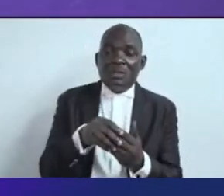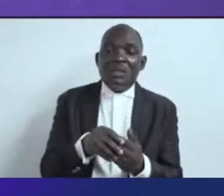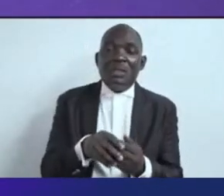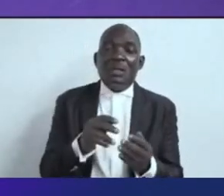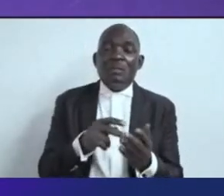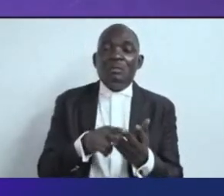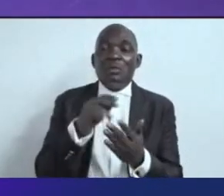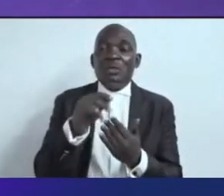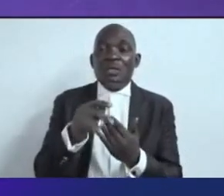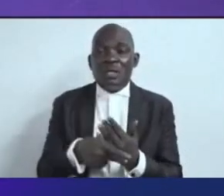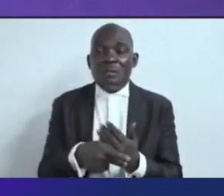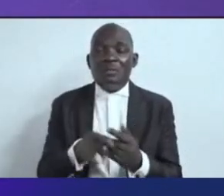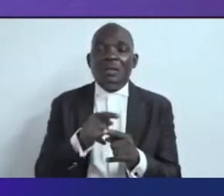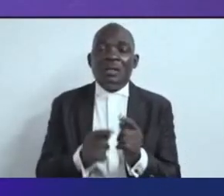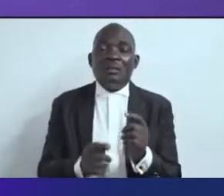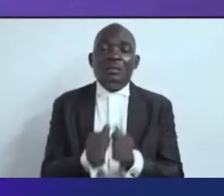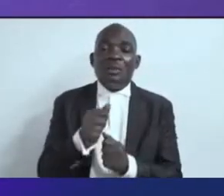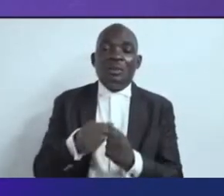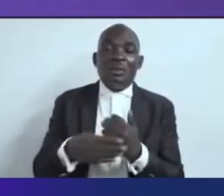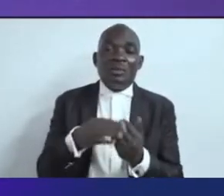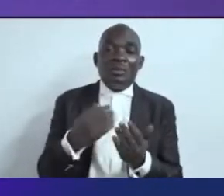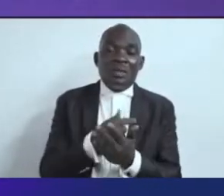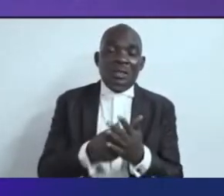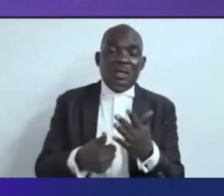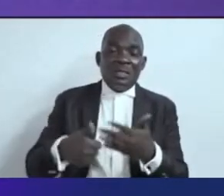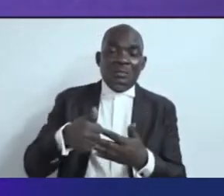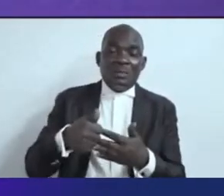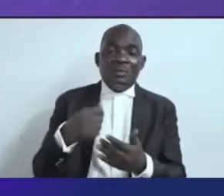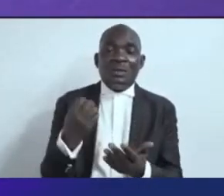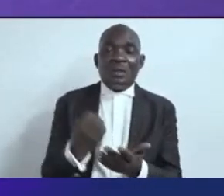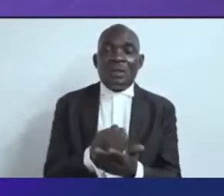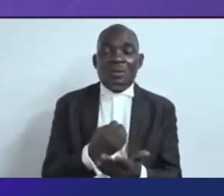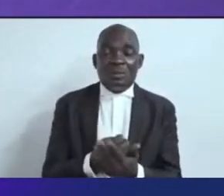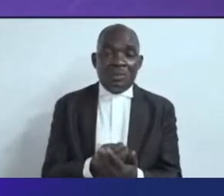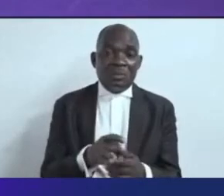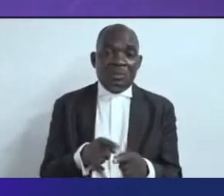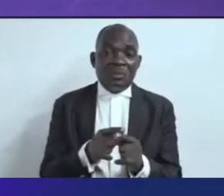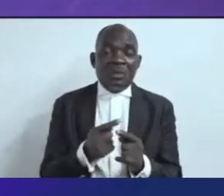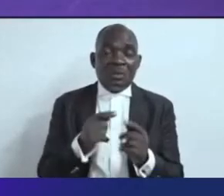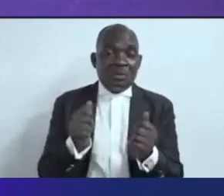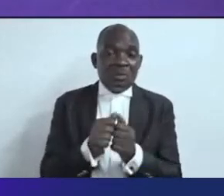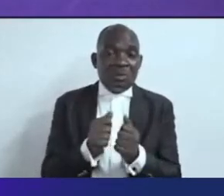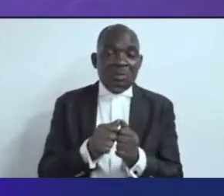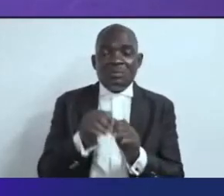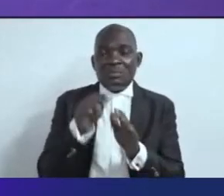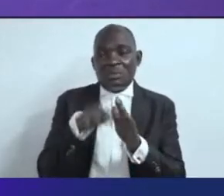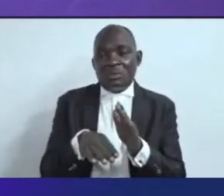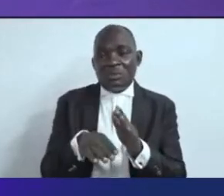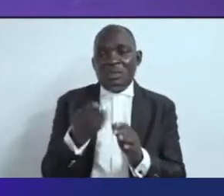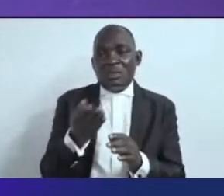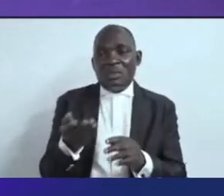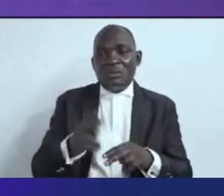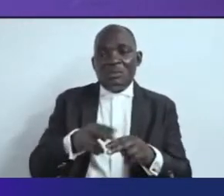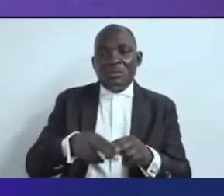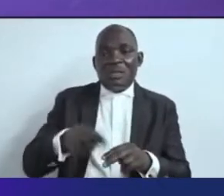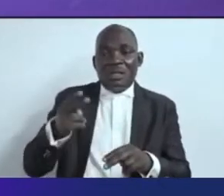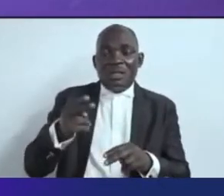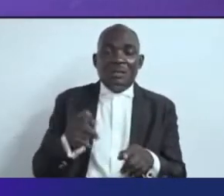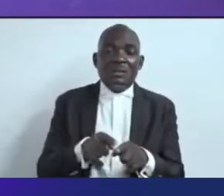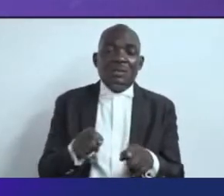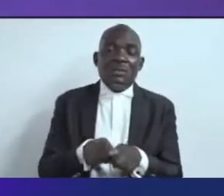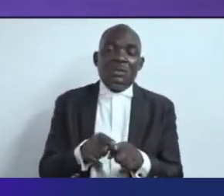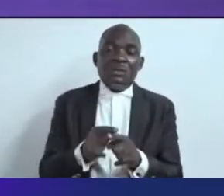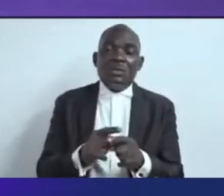initiated by major central banks in advanced economies in response to declining inflation rates have also